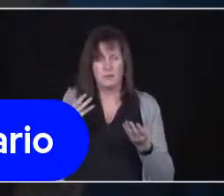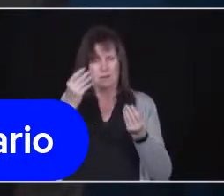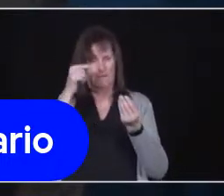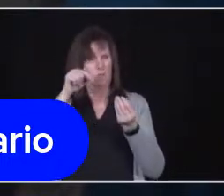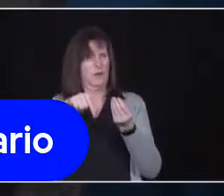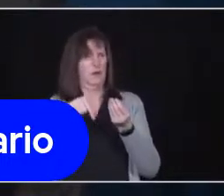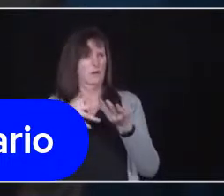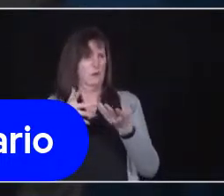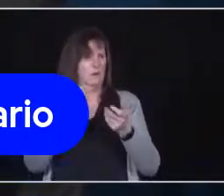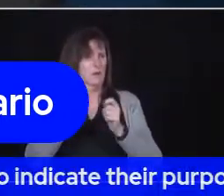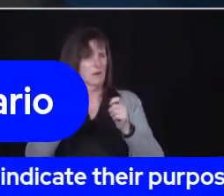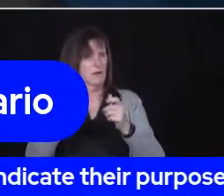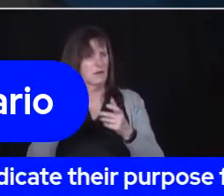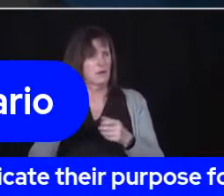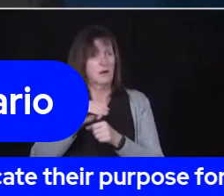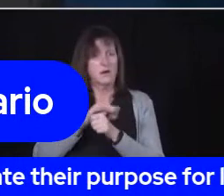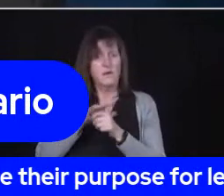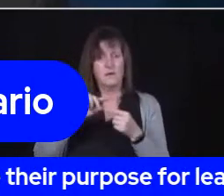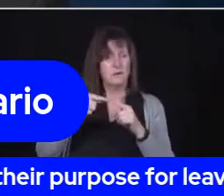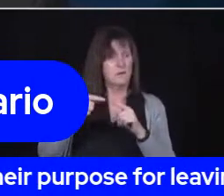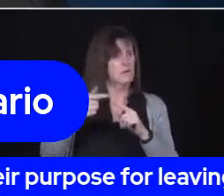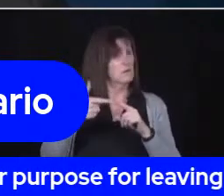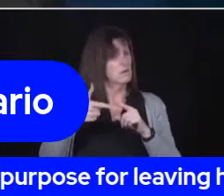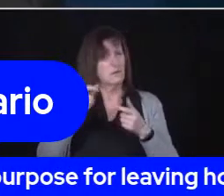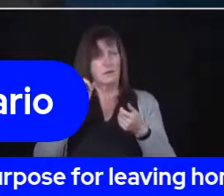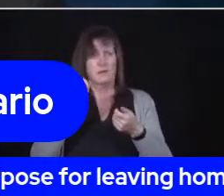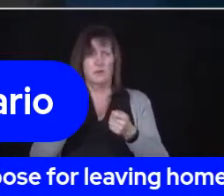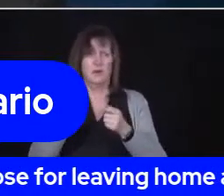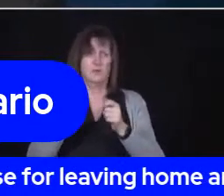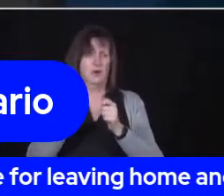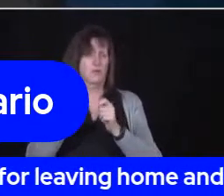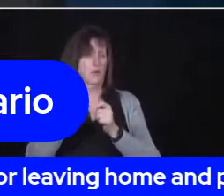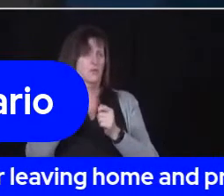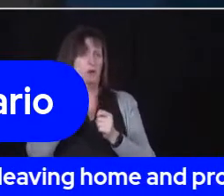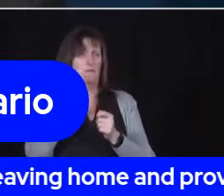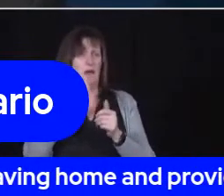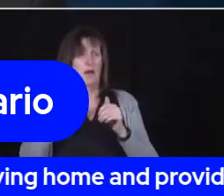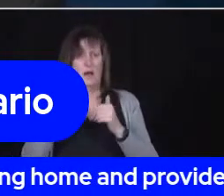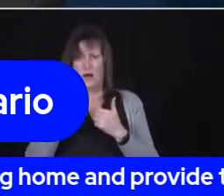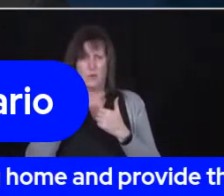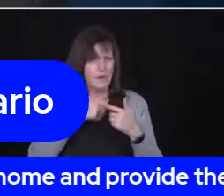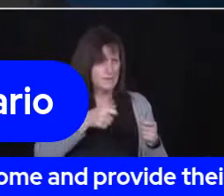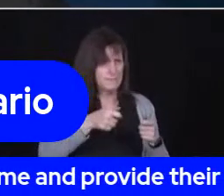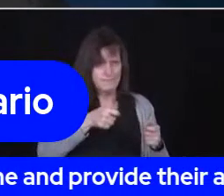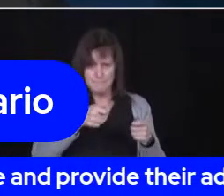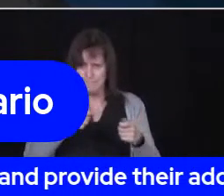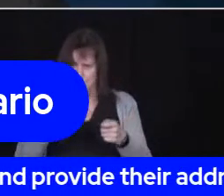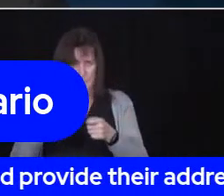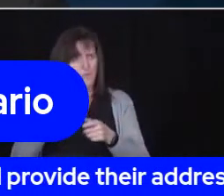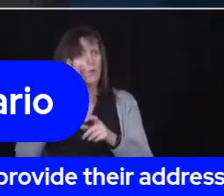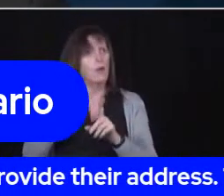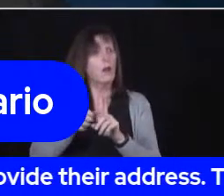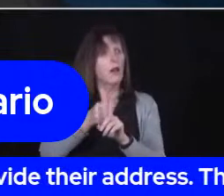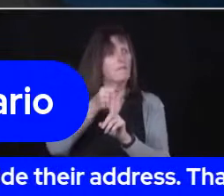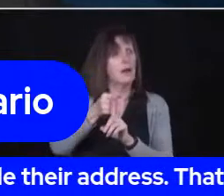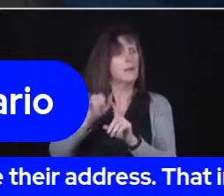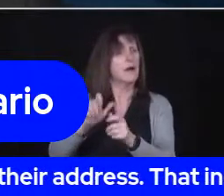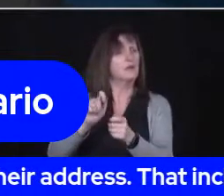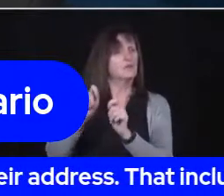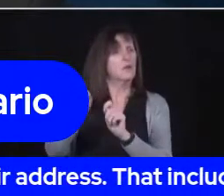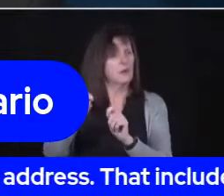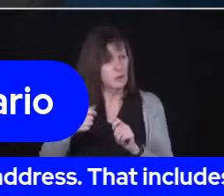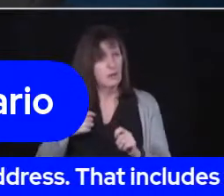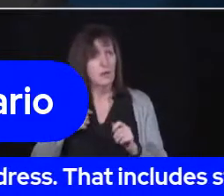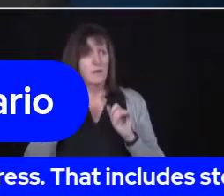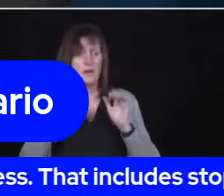concern changes because the way it's handled and it's moving its way through. That's what we want from our modelers. They got to be able to update and change